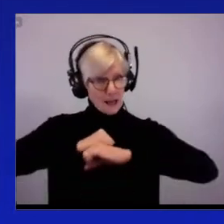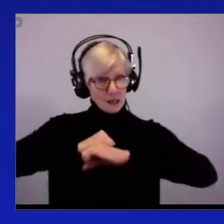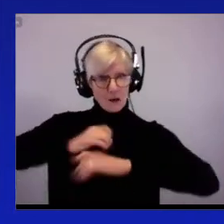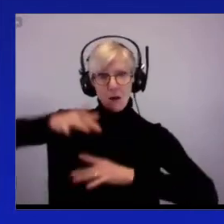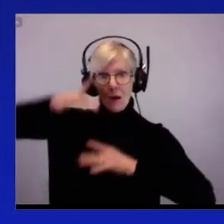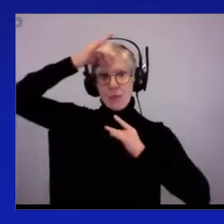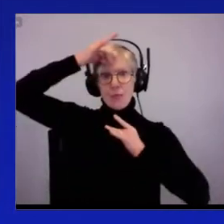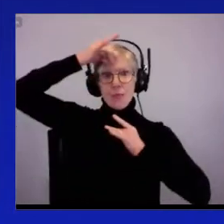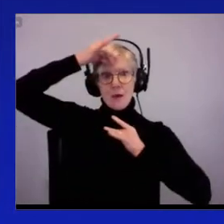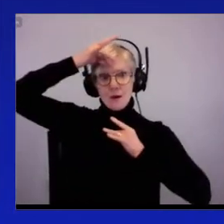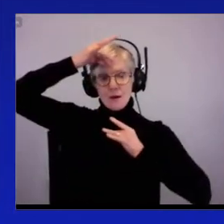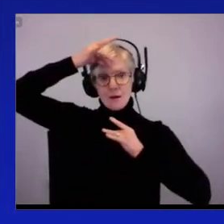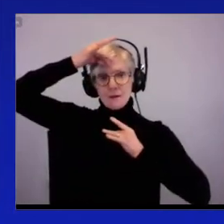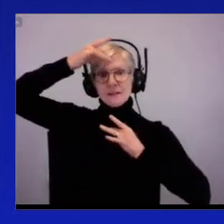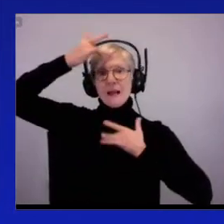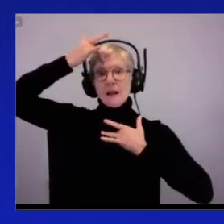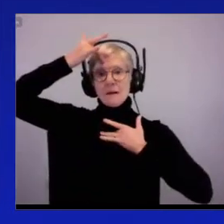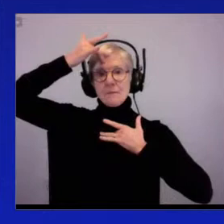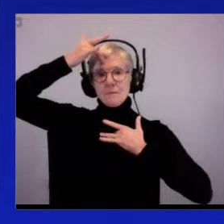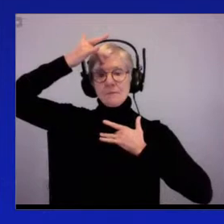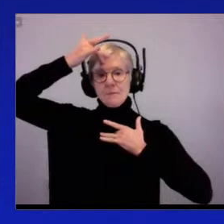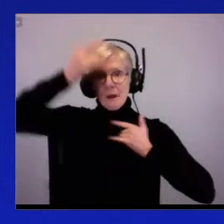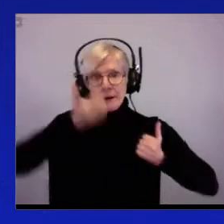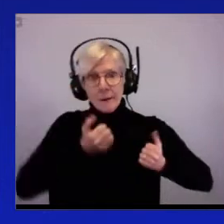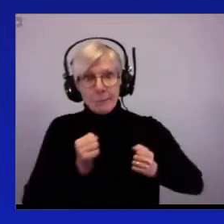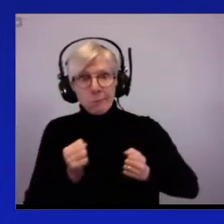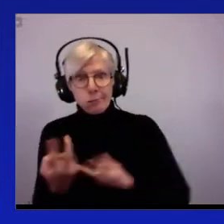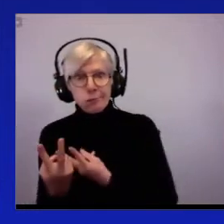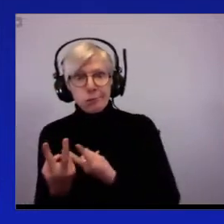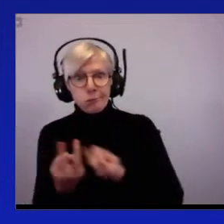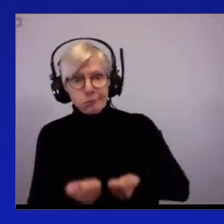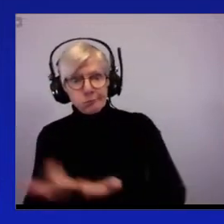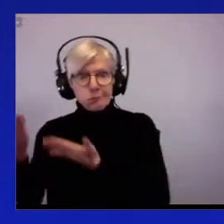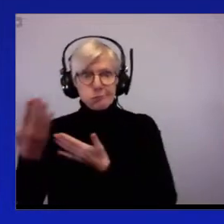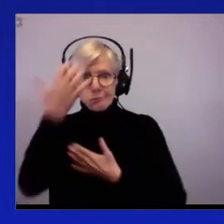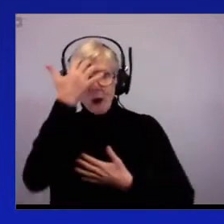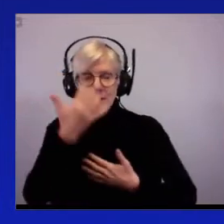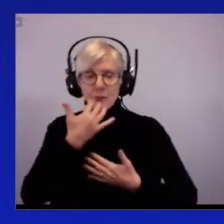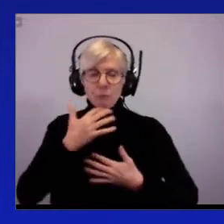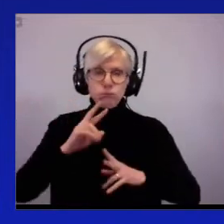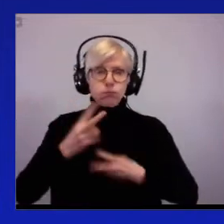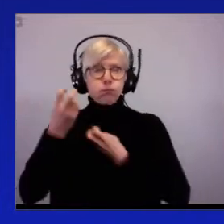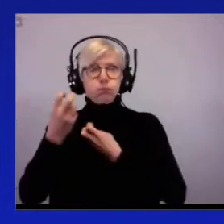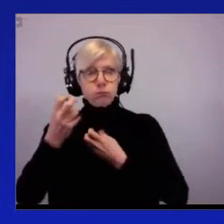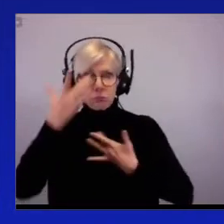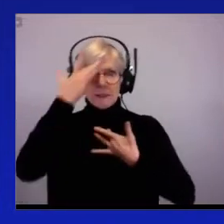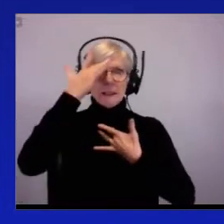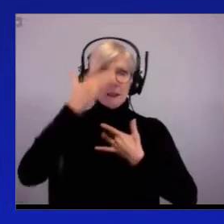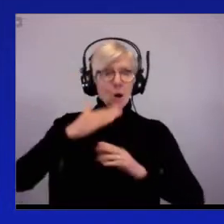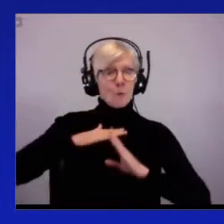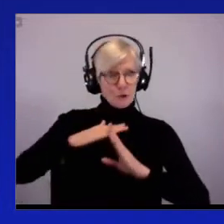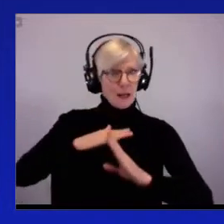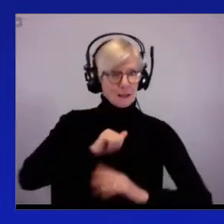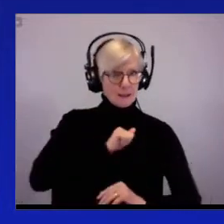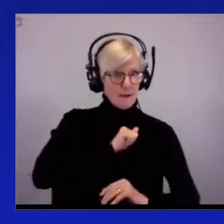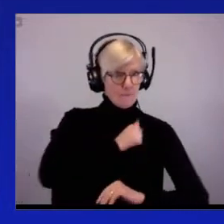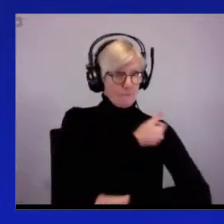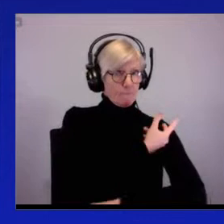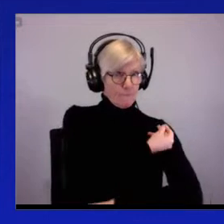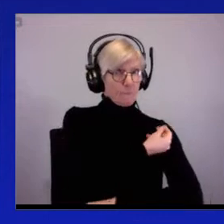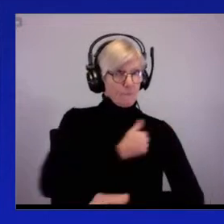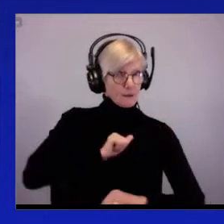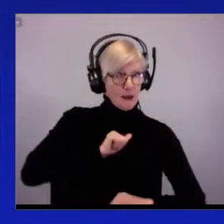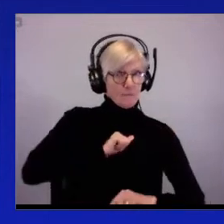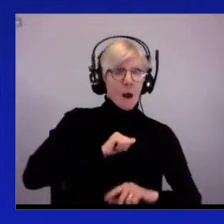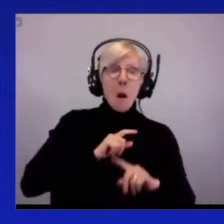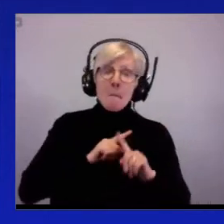is immunized from being hospitalized or having more significant illness. We don't yet know if